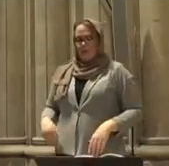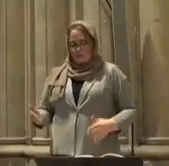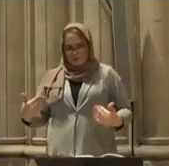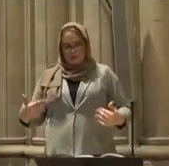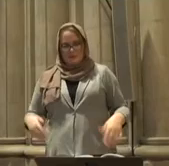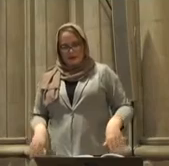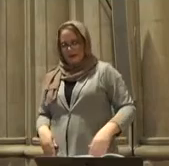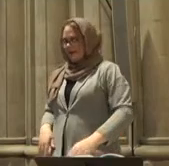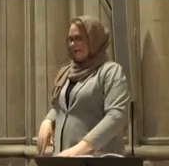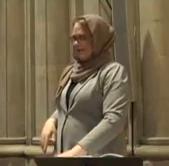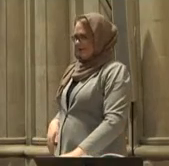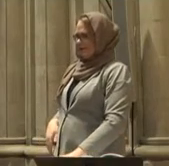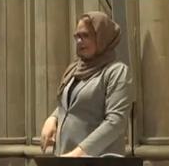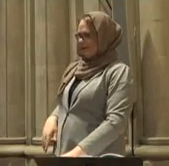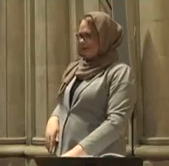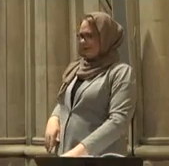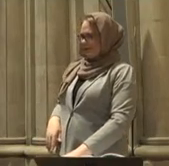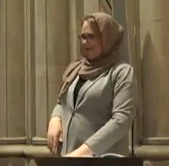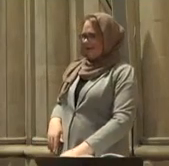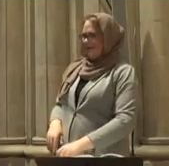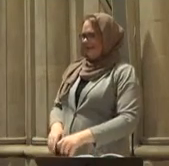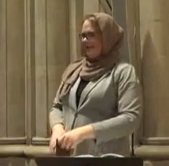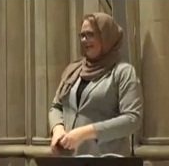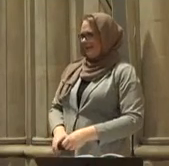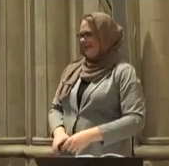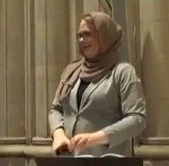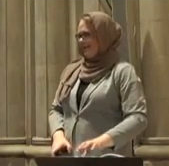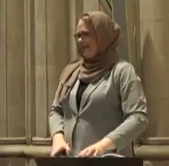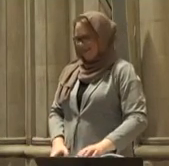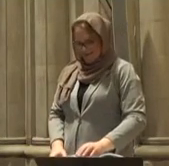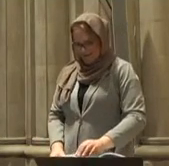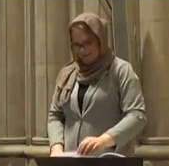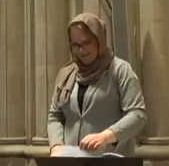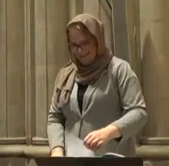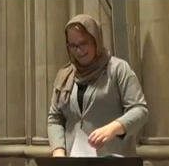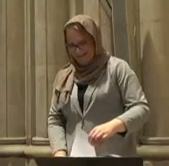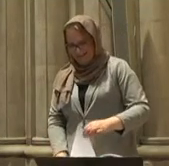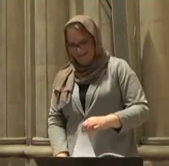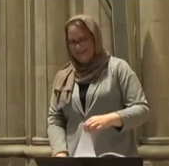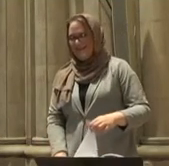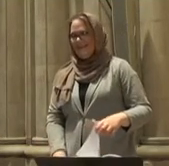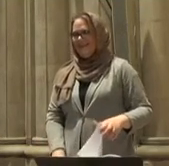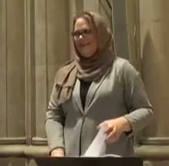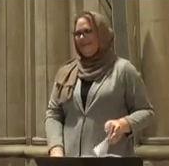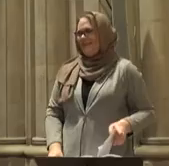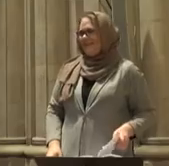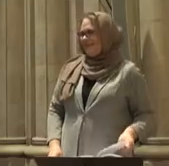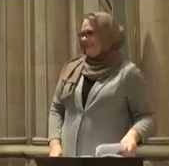Thanks be to God.